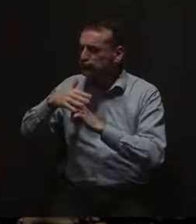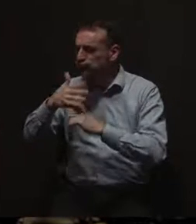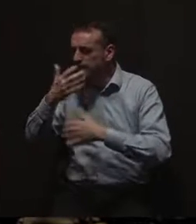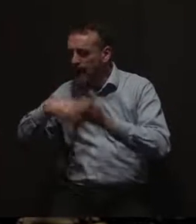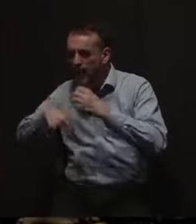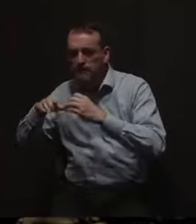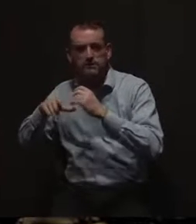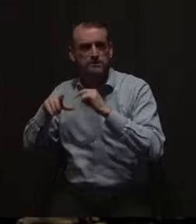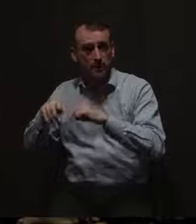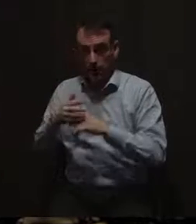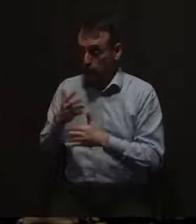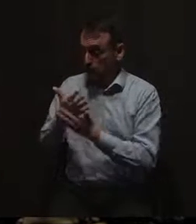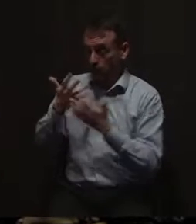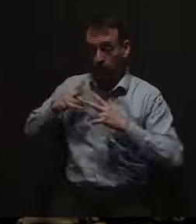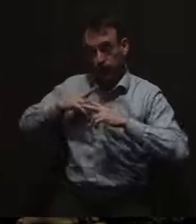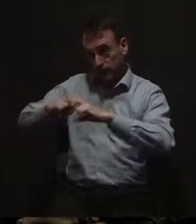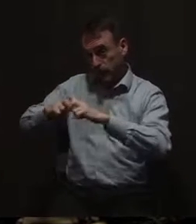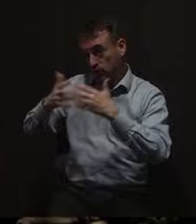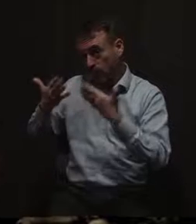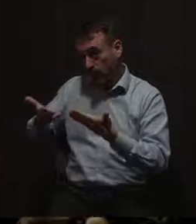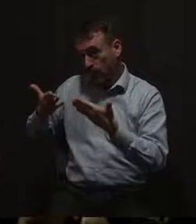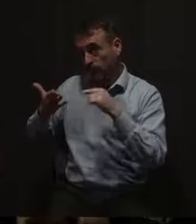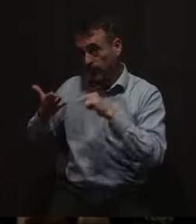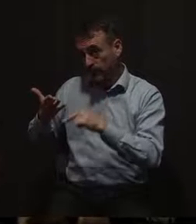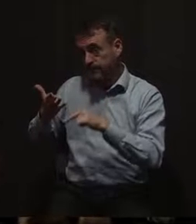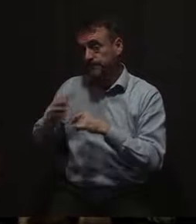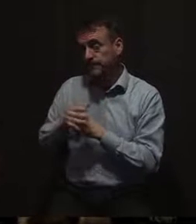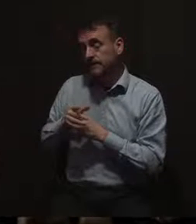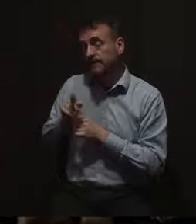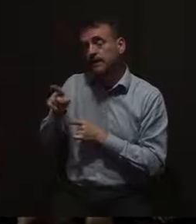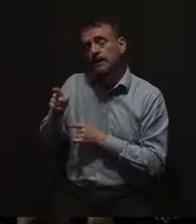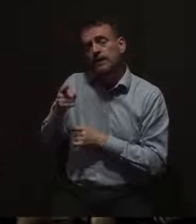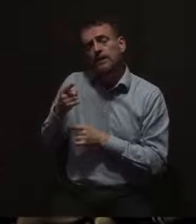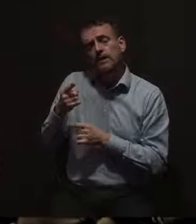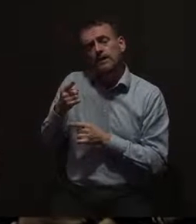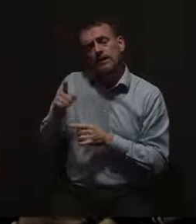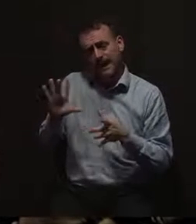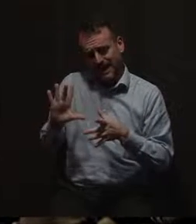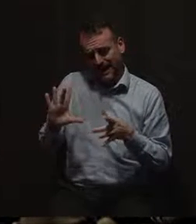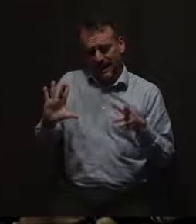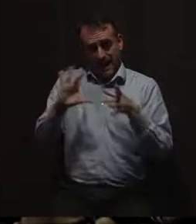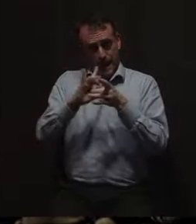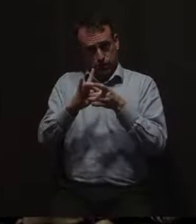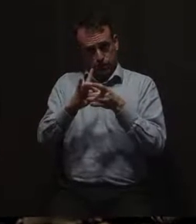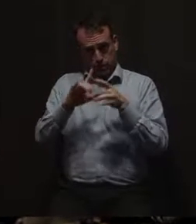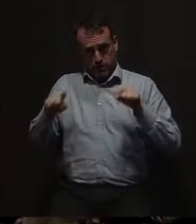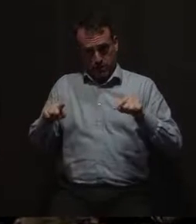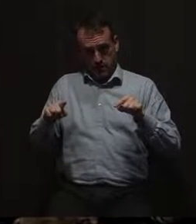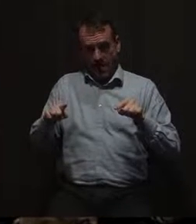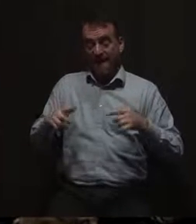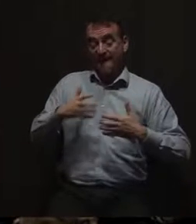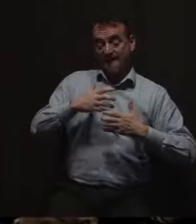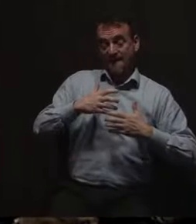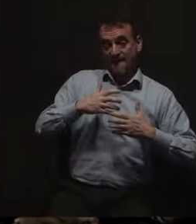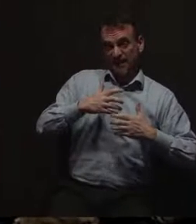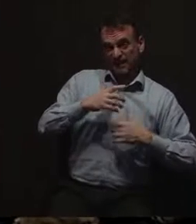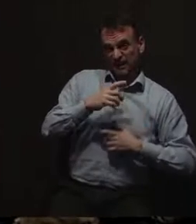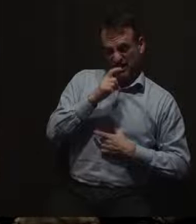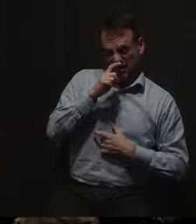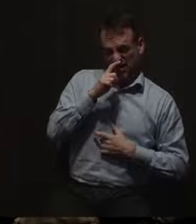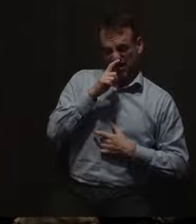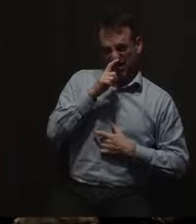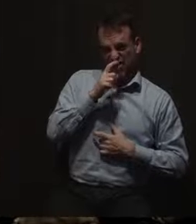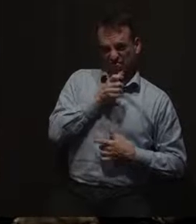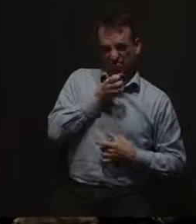lot of research being done at the moment about the connection, for example, between disgust and fear. And we always think, oh yeah,